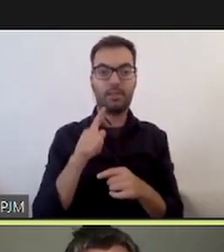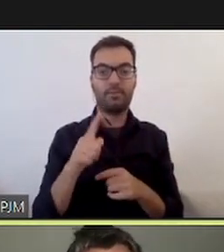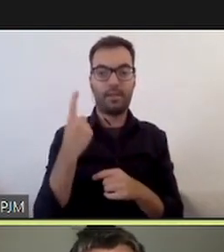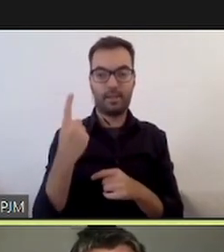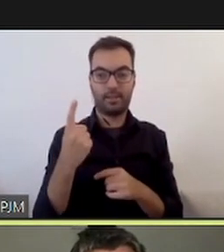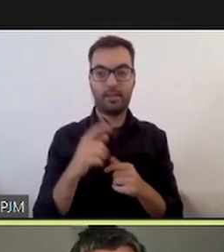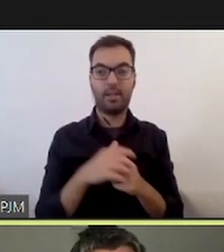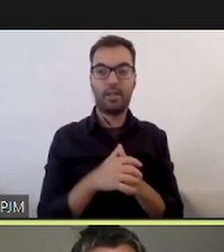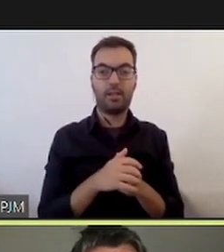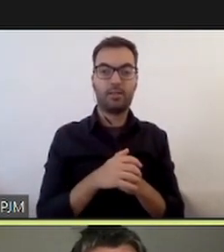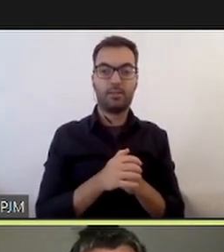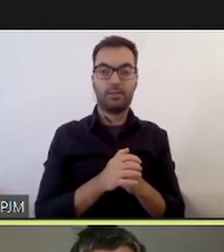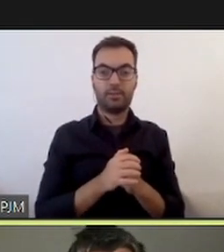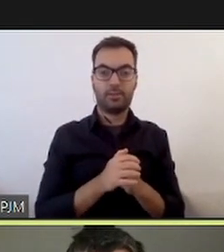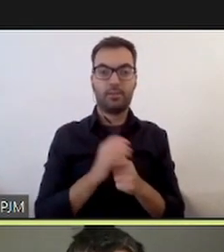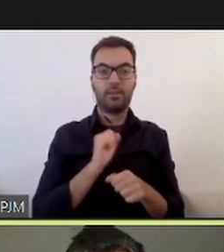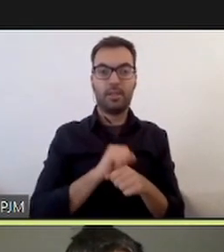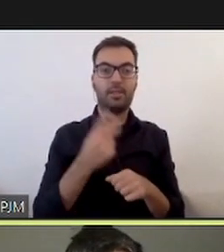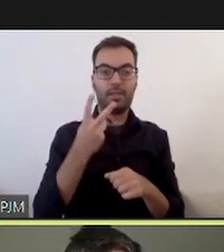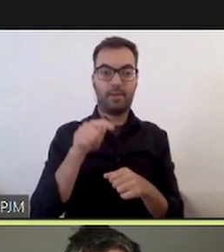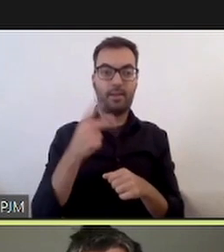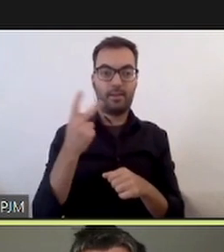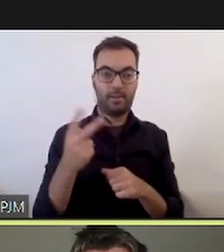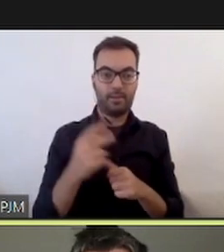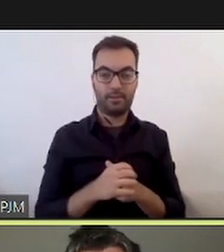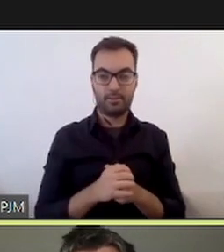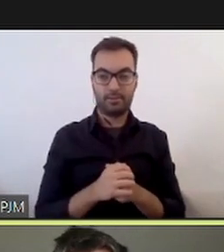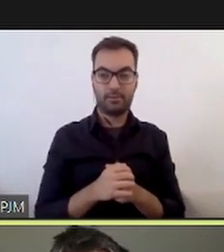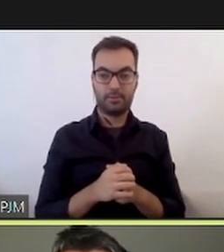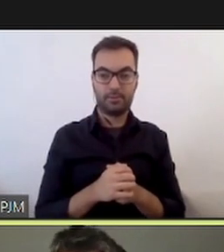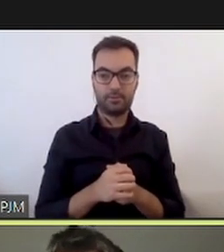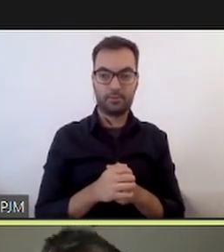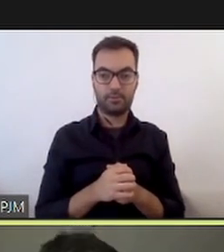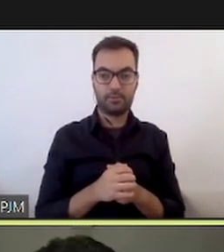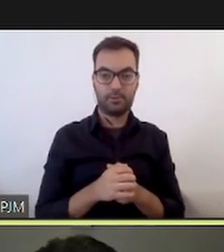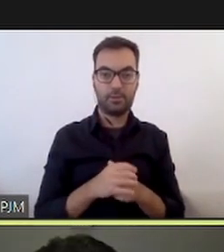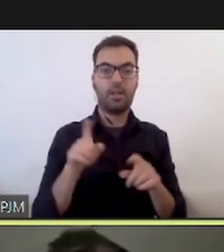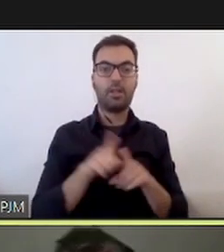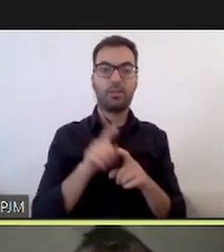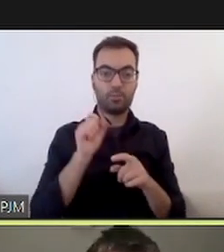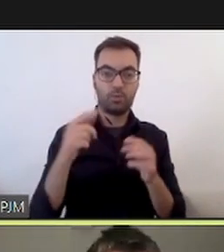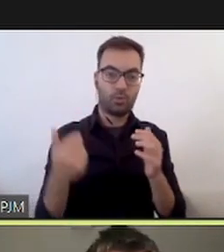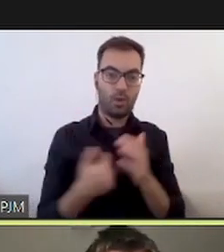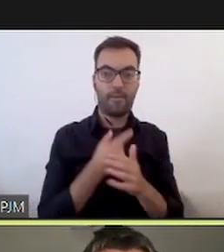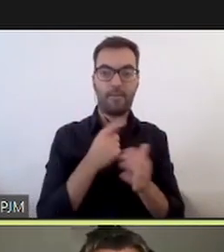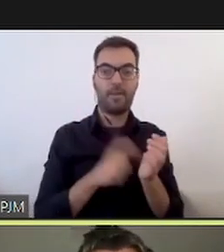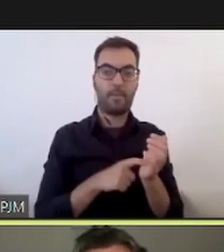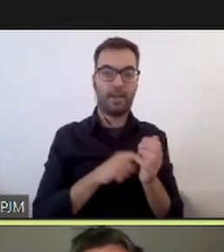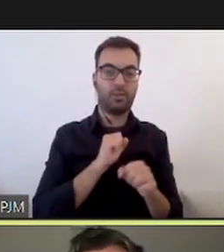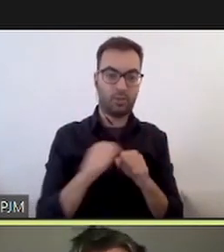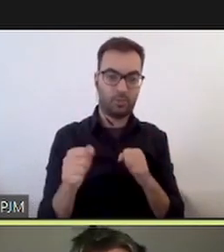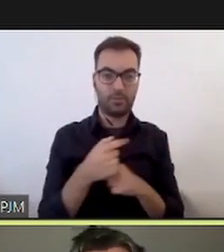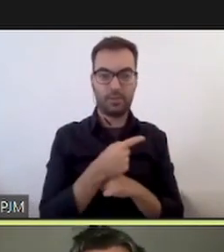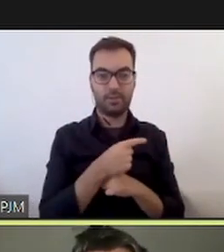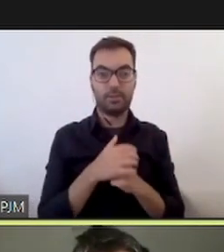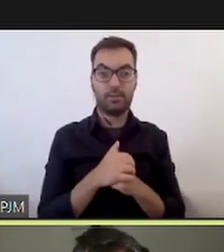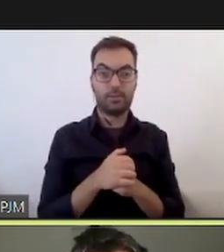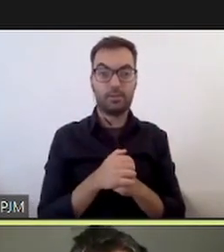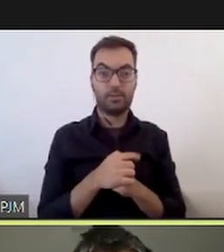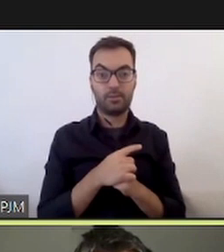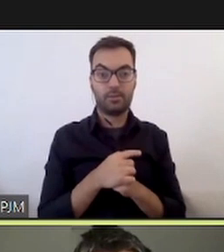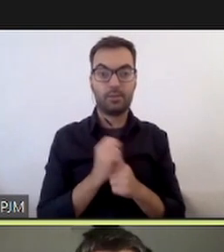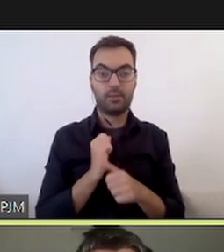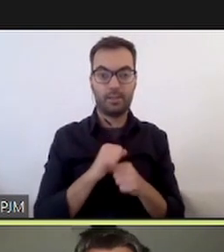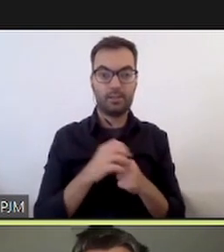but also there is a 2.2, and there is a new requirements. As you can see, there is a draft version in the